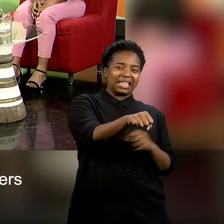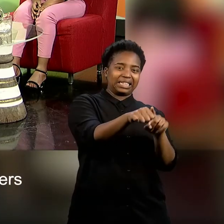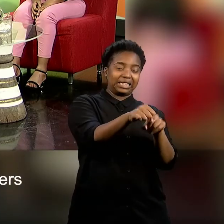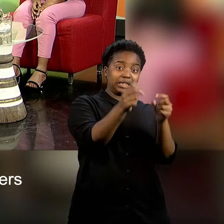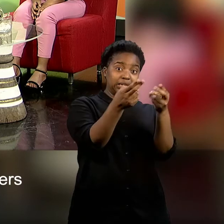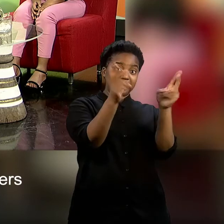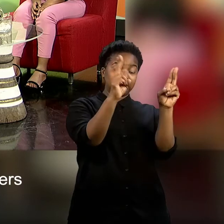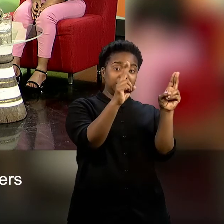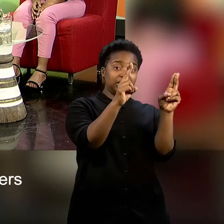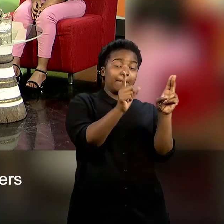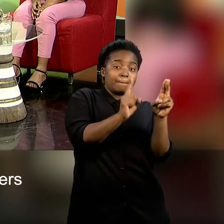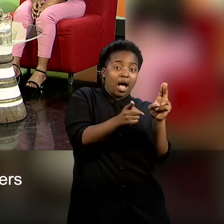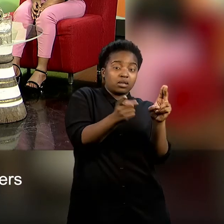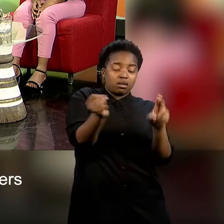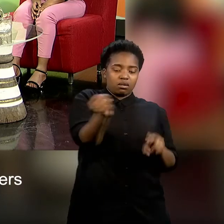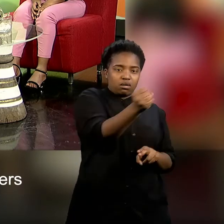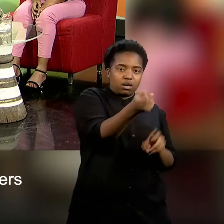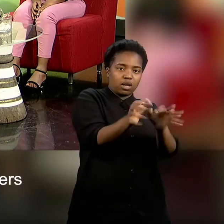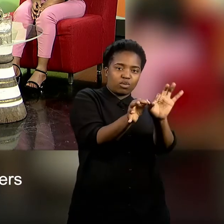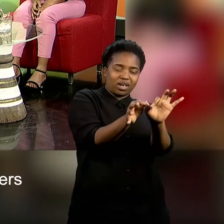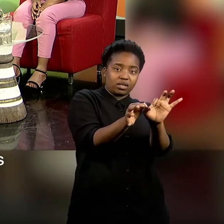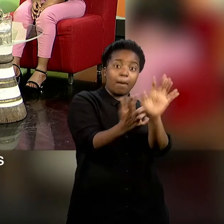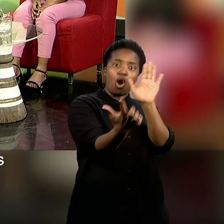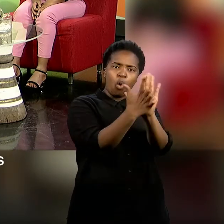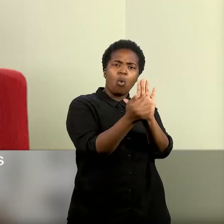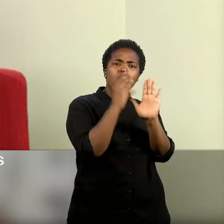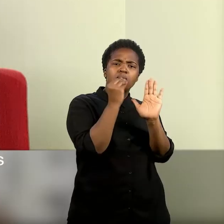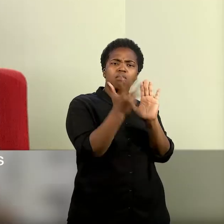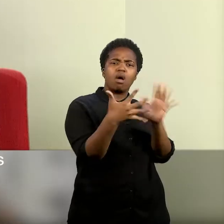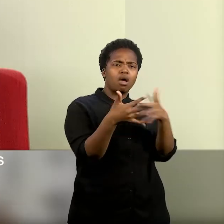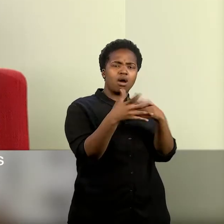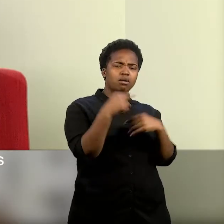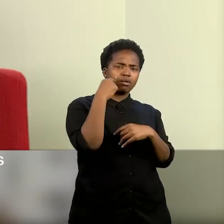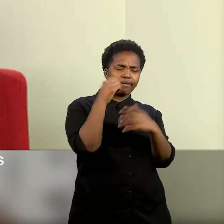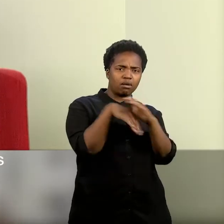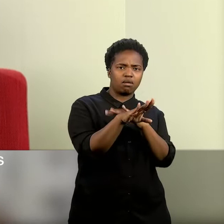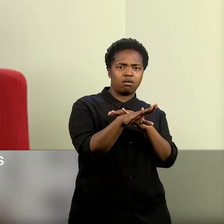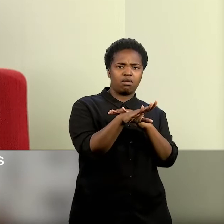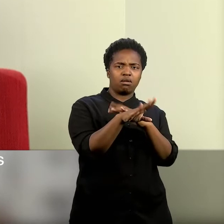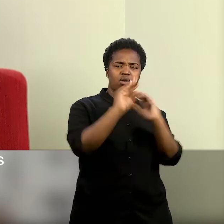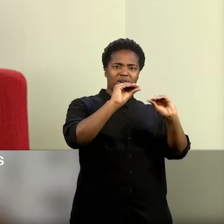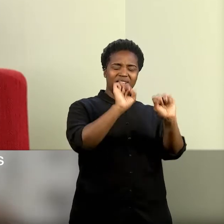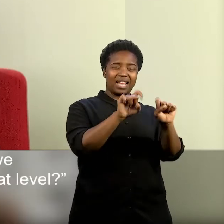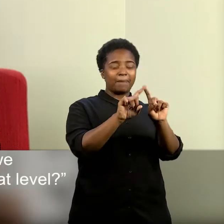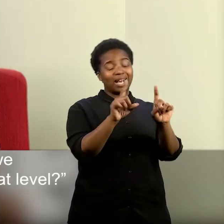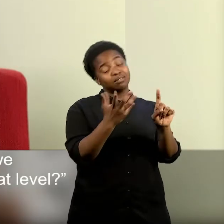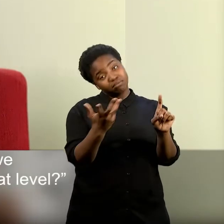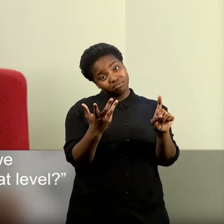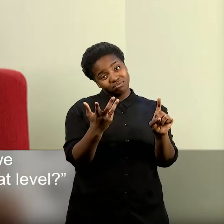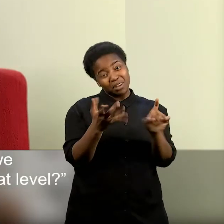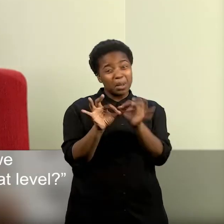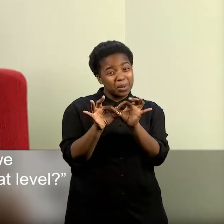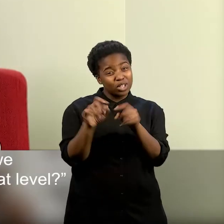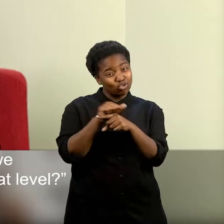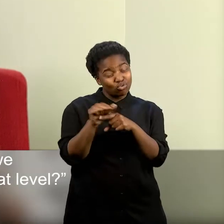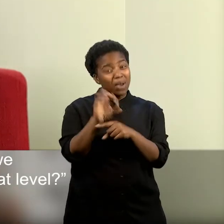Yes, higher institutions are supposed to give interpreters by law to any deaf student to access higher education. But then the